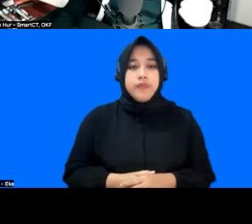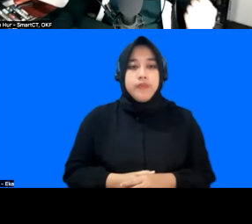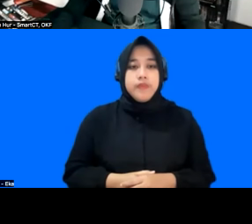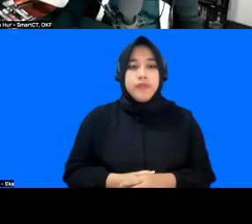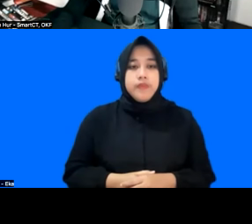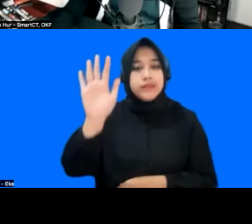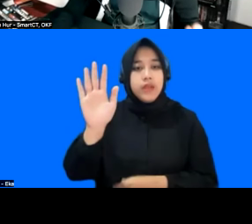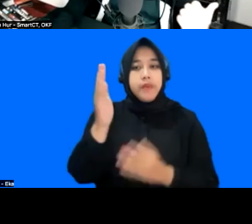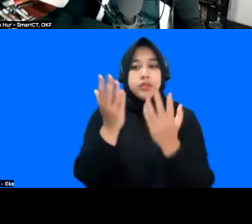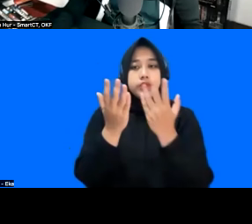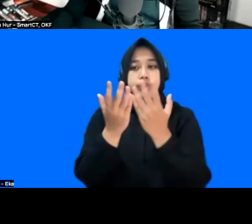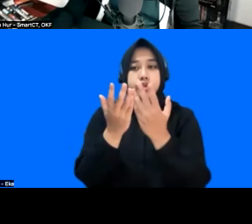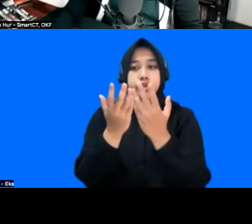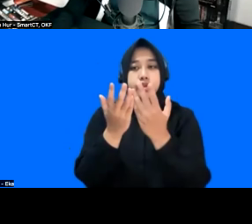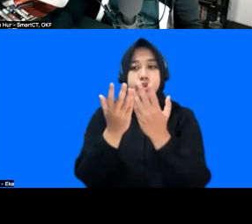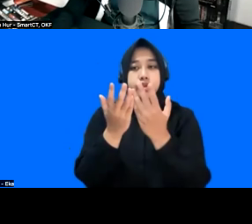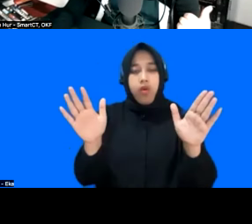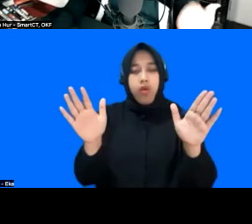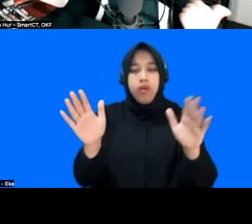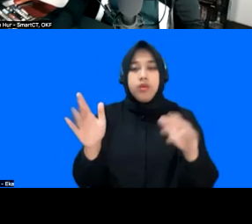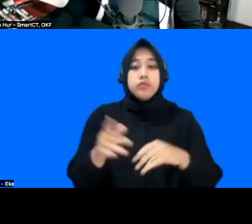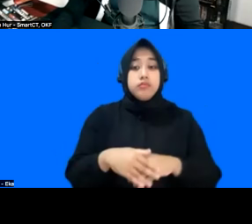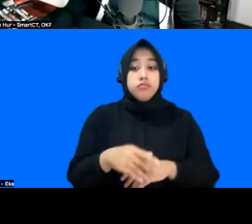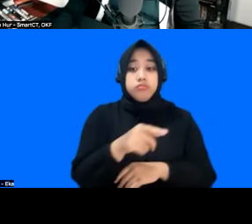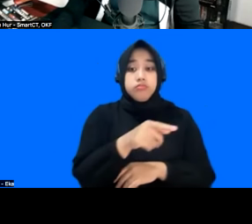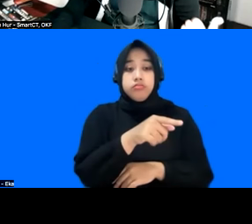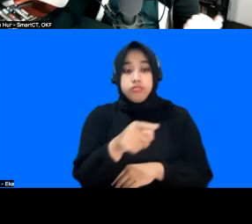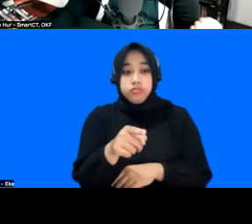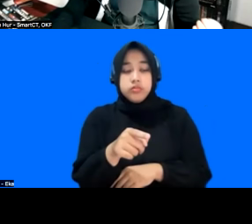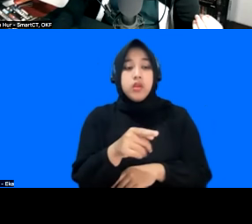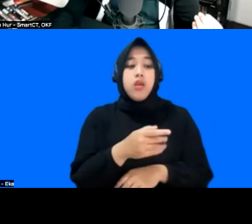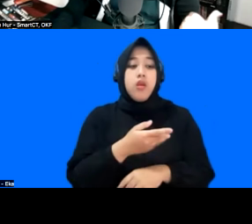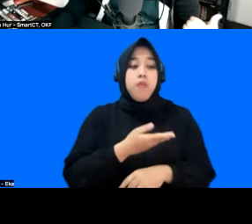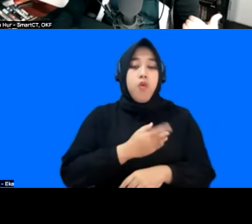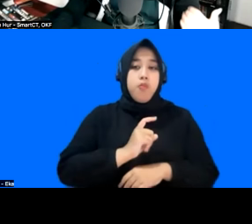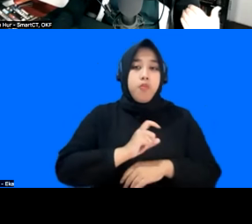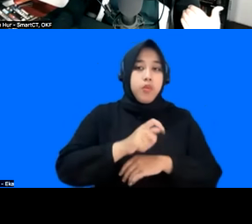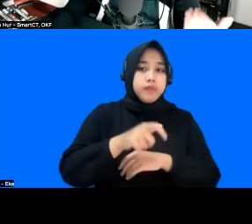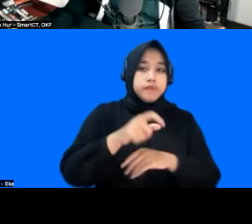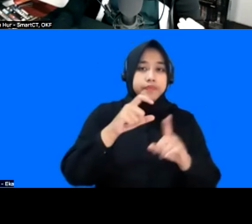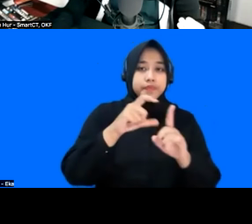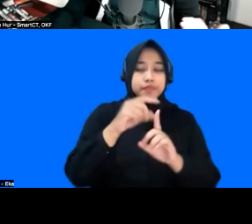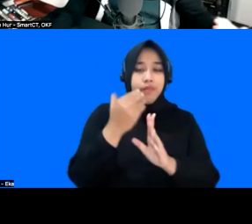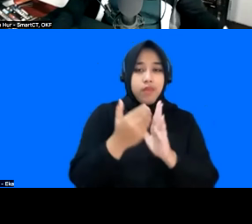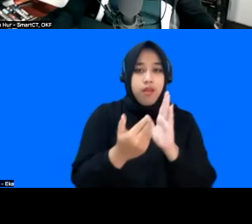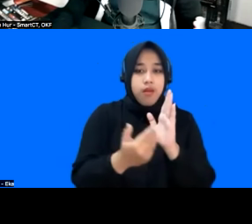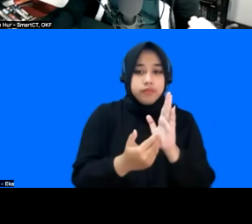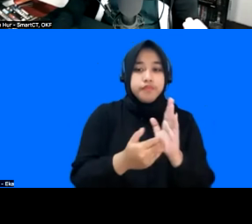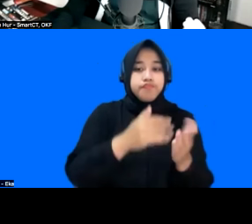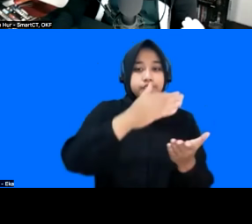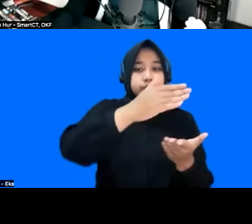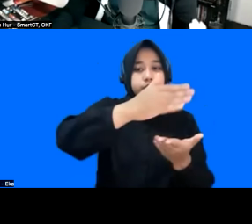your data, and in the tools that you use. Like if you collect data and it's just going to be you that who's going to use it, then you're basically making a